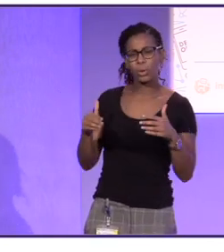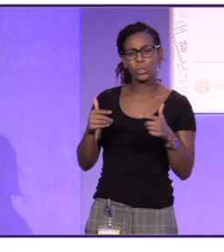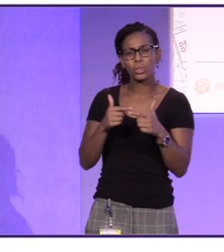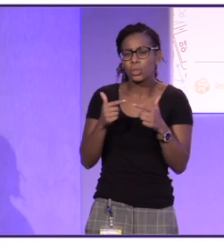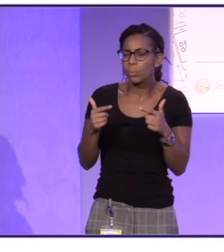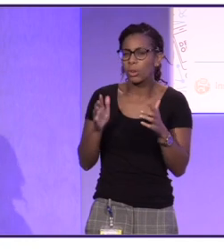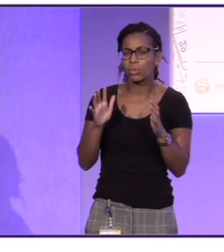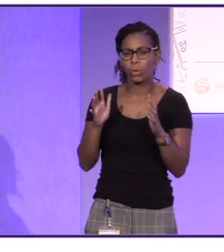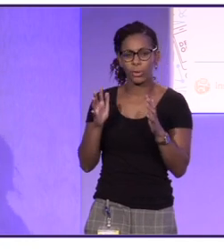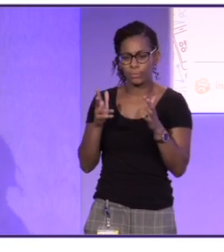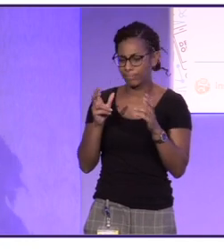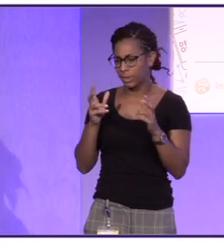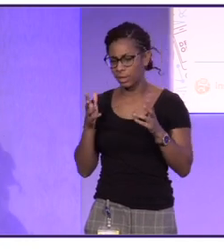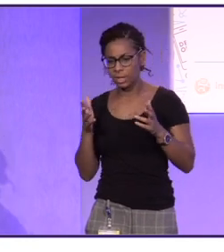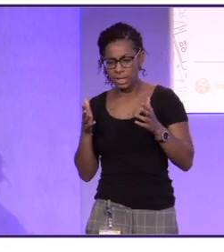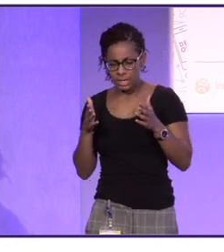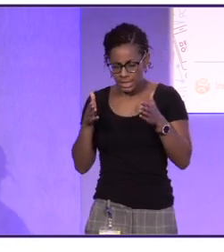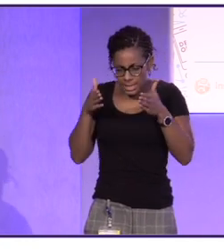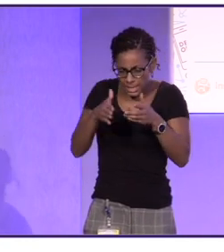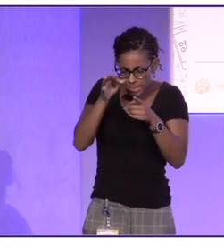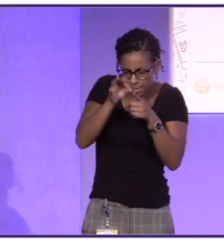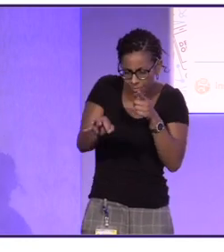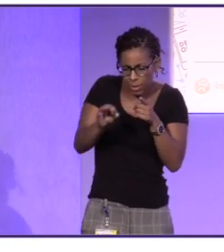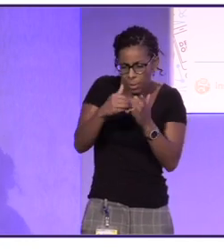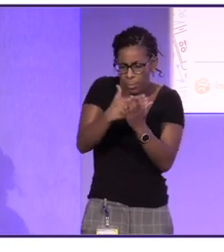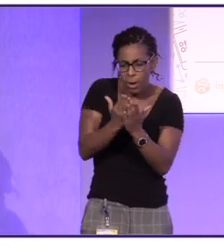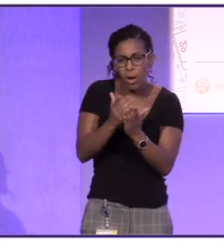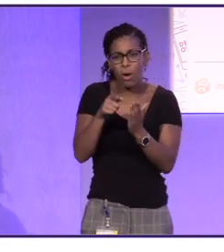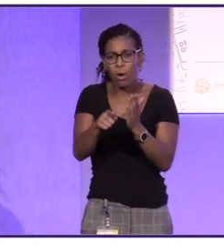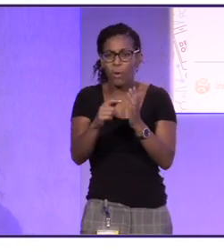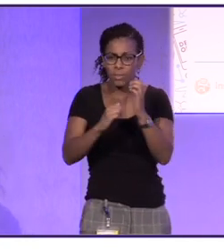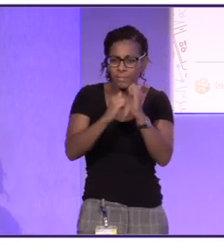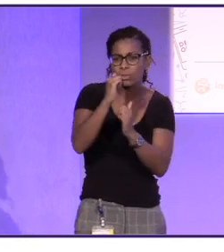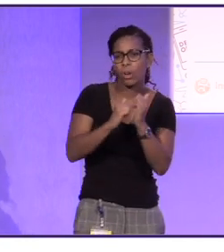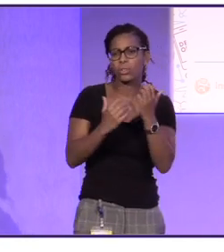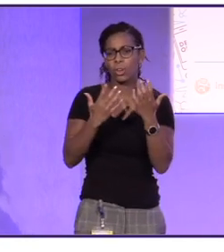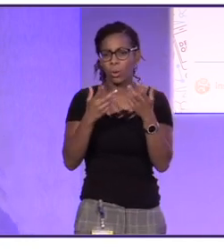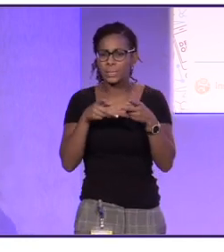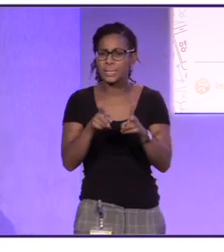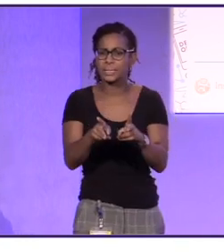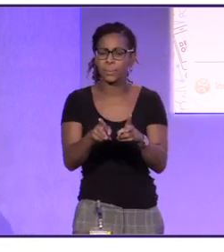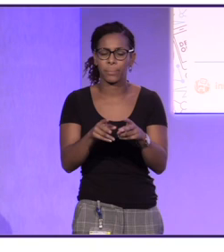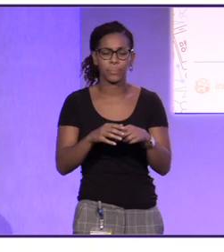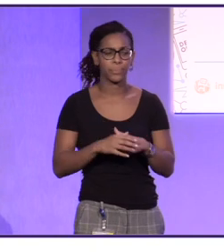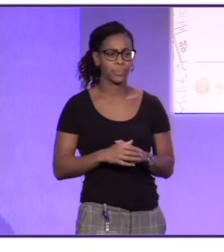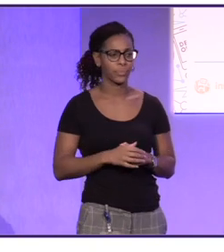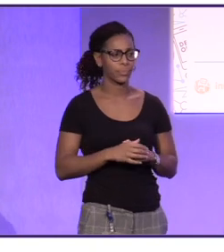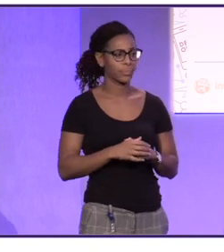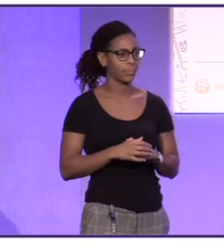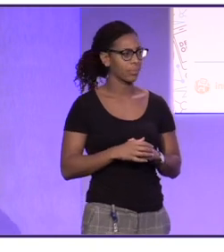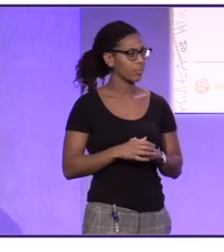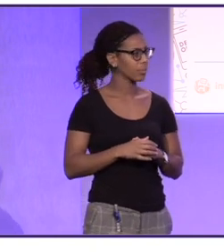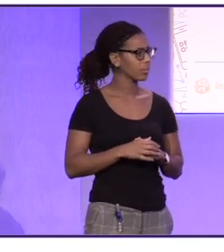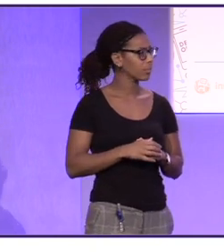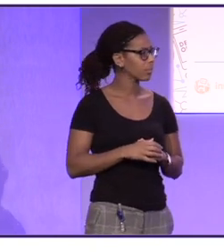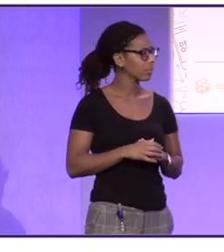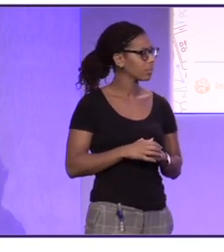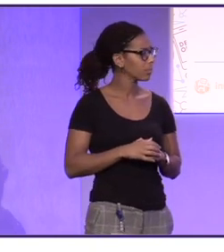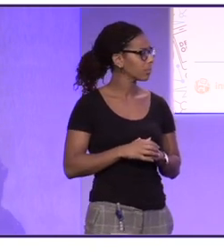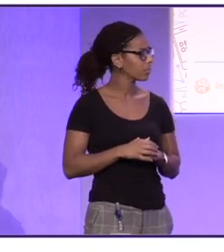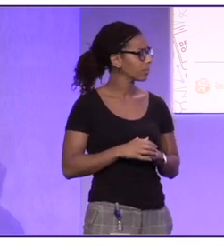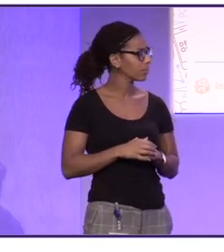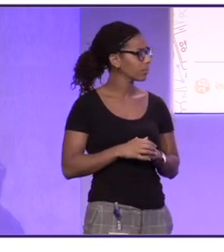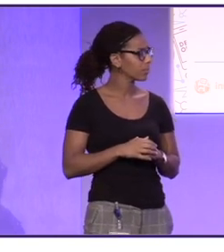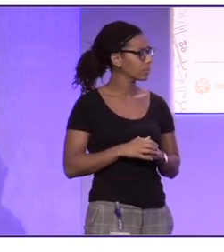path of the or part of the infrastructure and systems. And in our organizations, we often